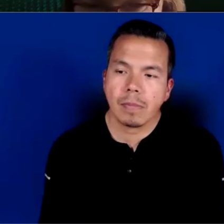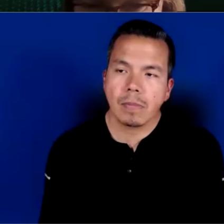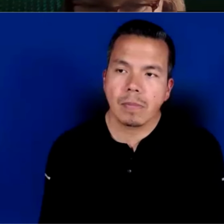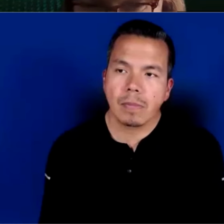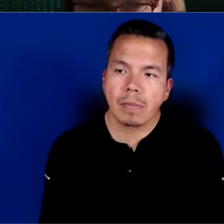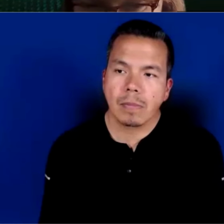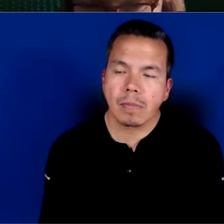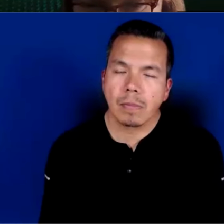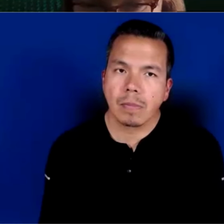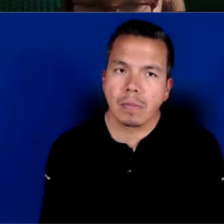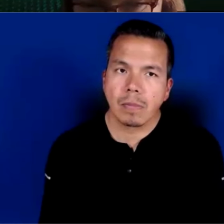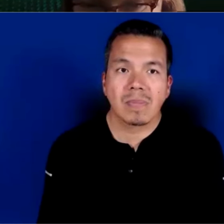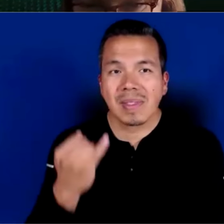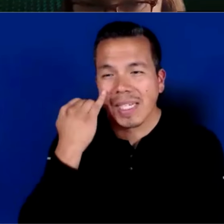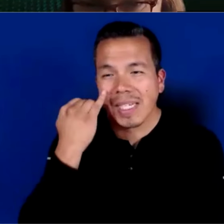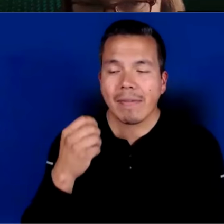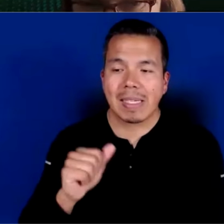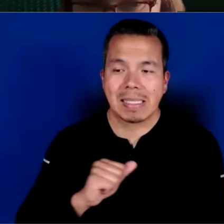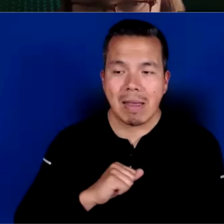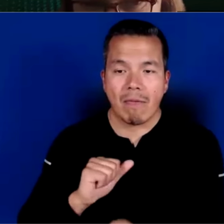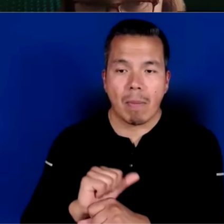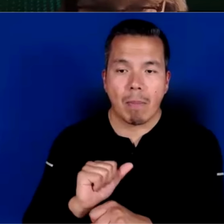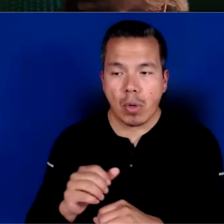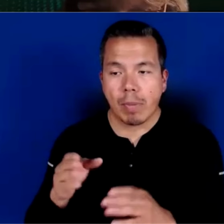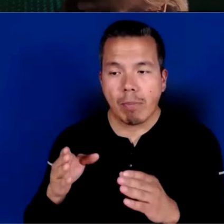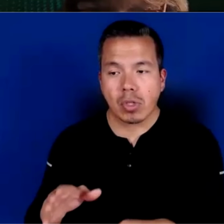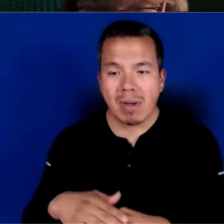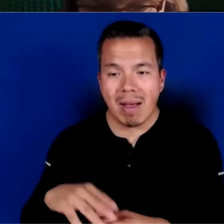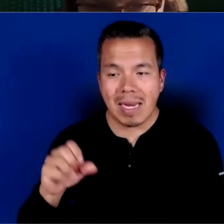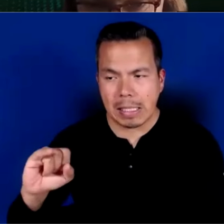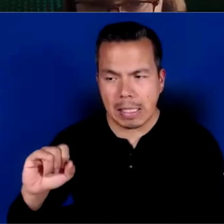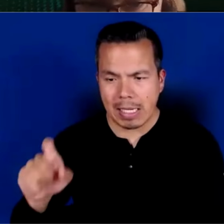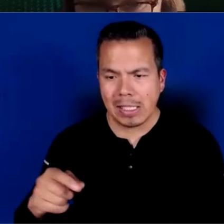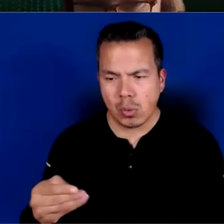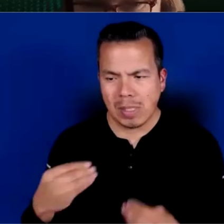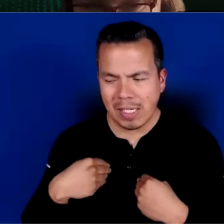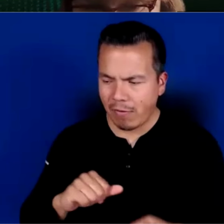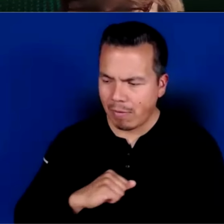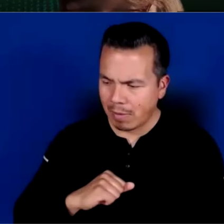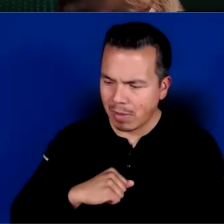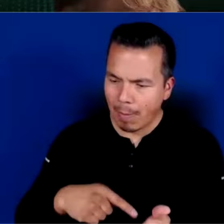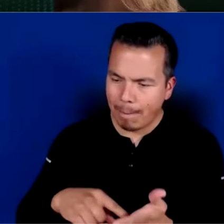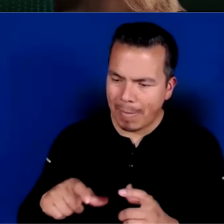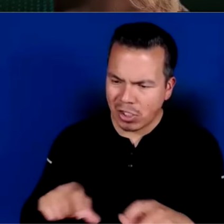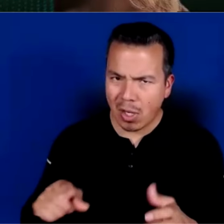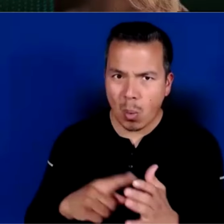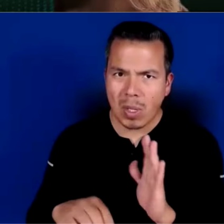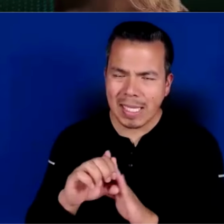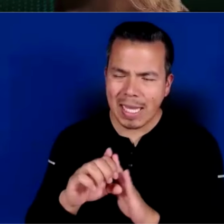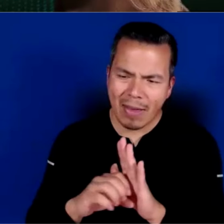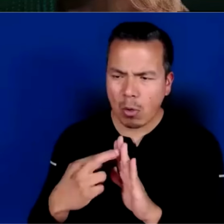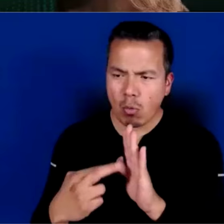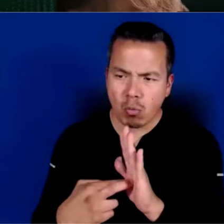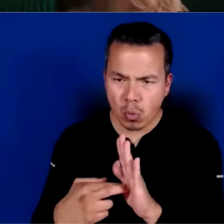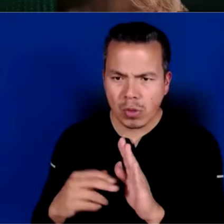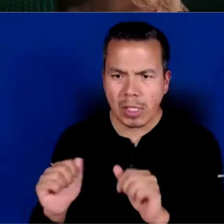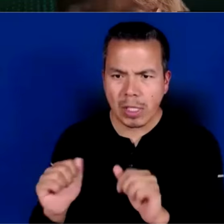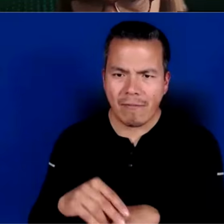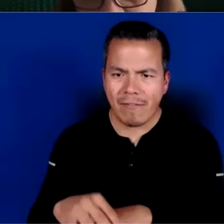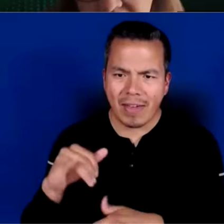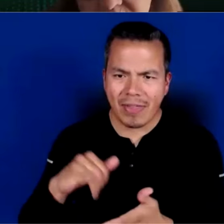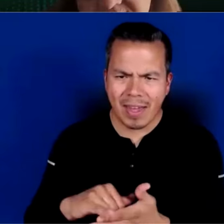Okay, if a self-employed person on SSI needs to give themselves a paycheck, what are the ethics behind or rules that could affect that?